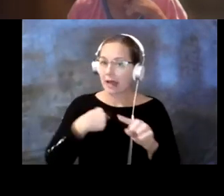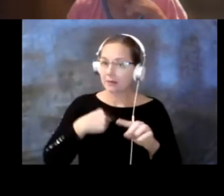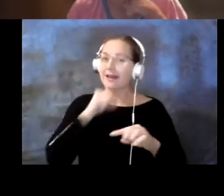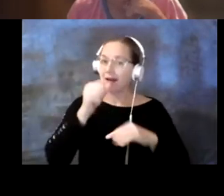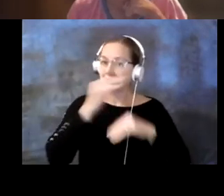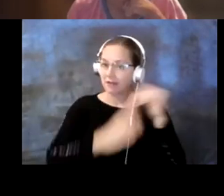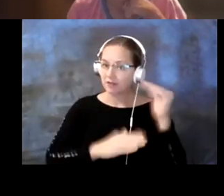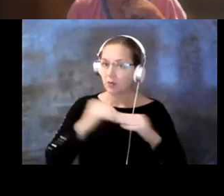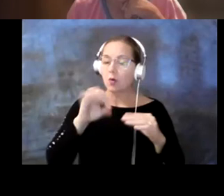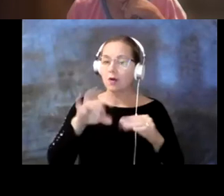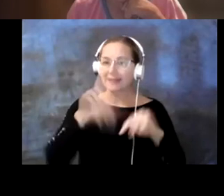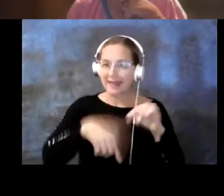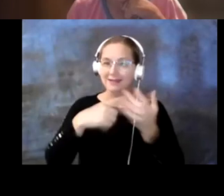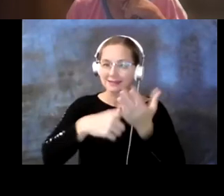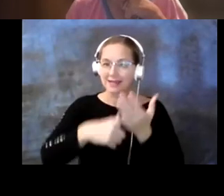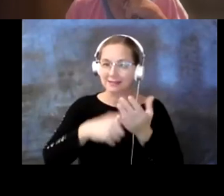certain issues.